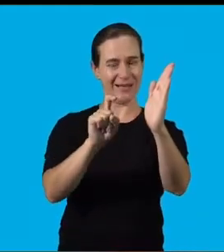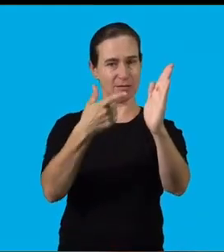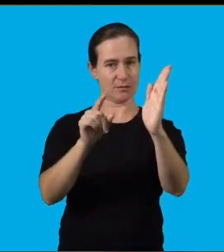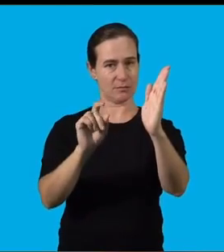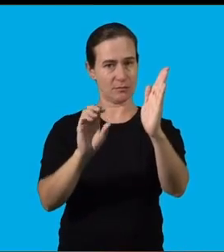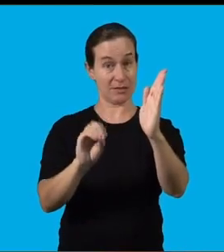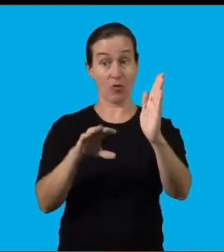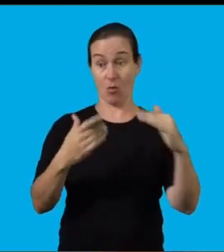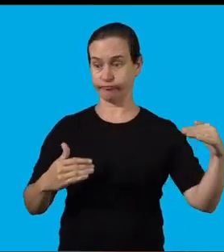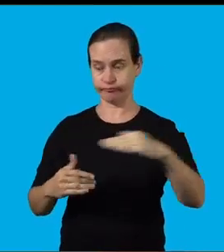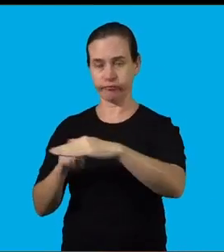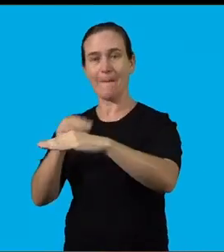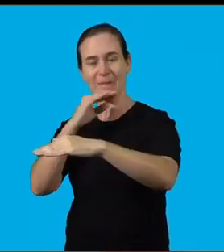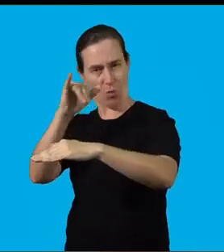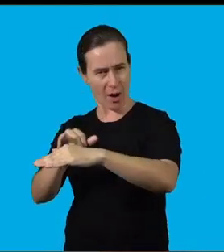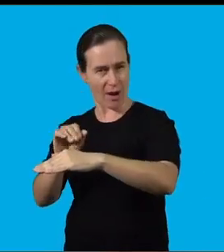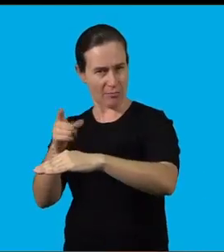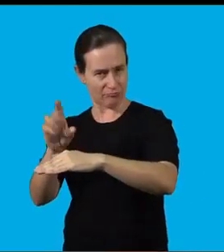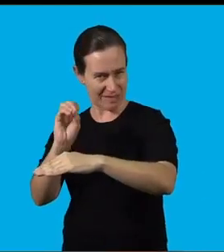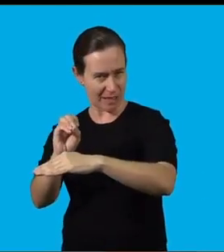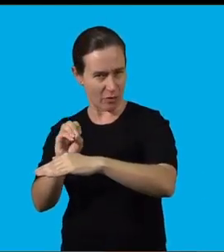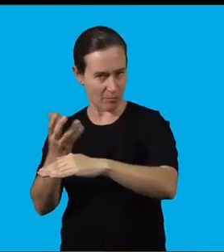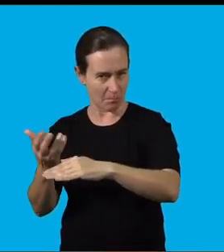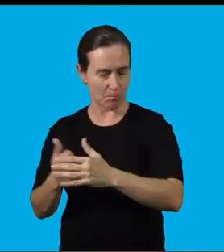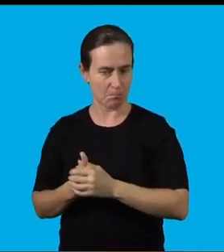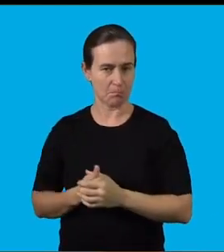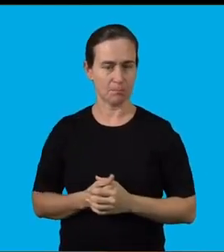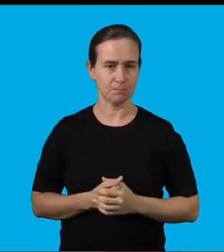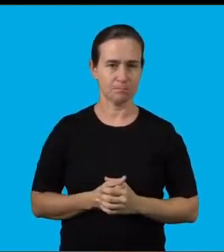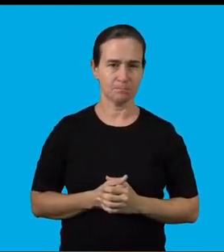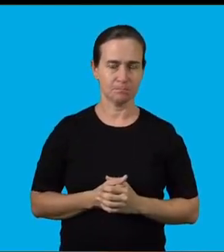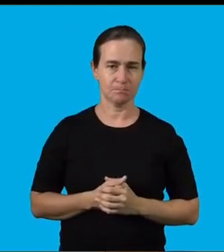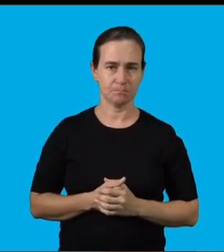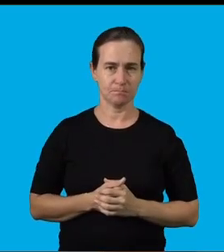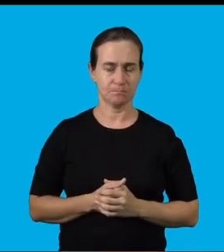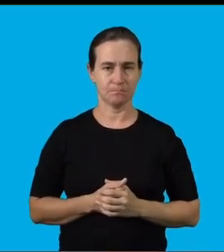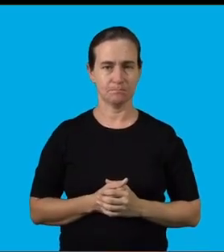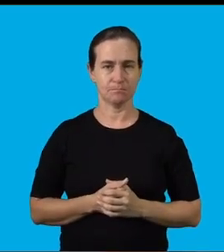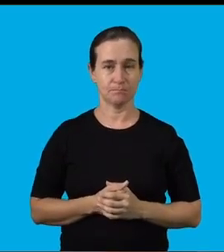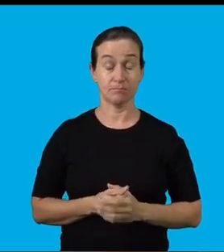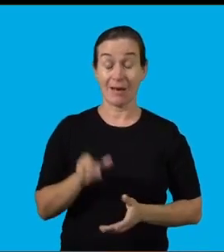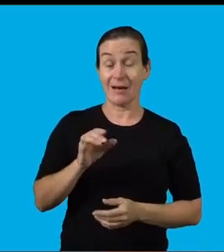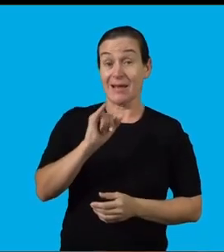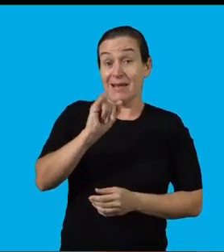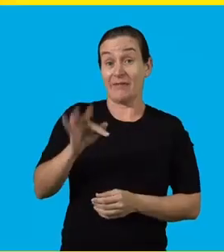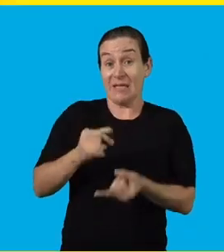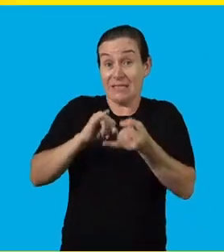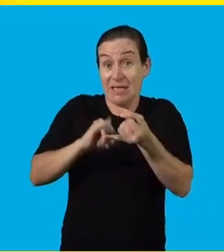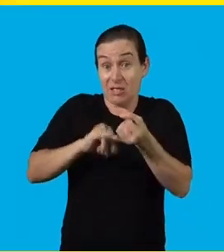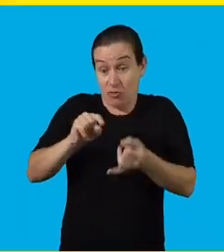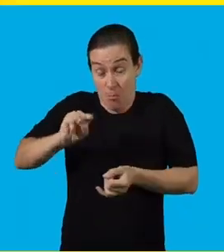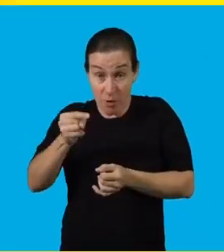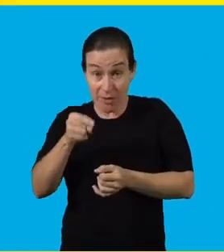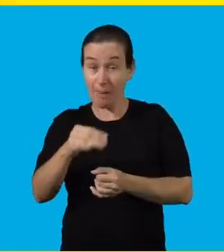either the x or the y value will be 0 if it is a stationary point. If it is an x-intercept or a y-intercept. If